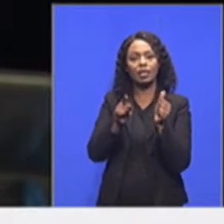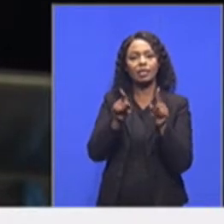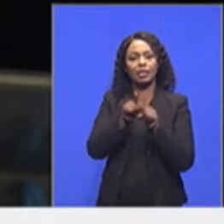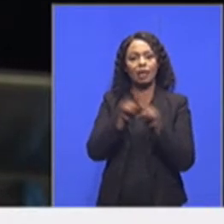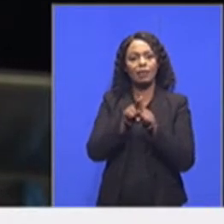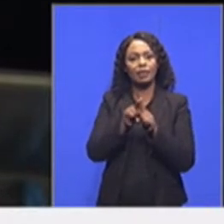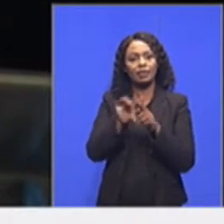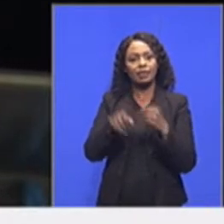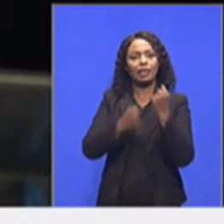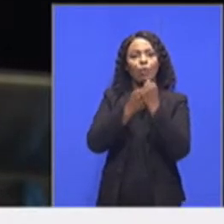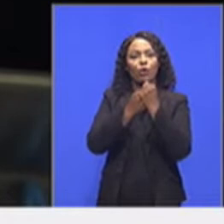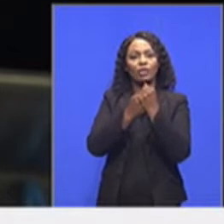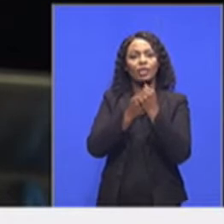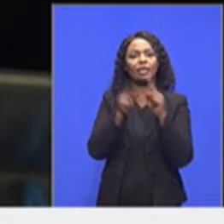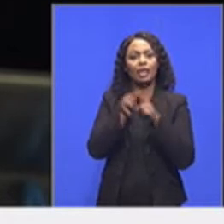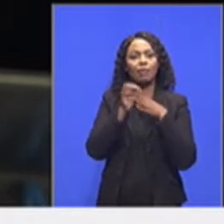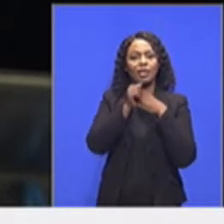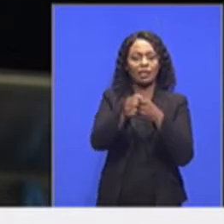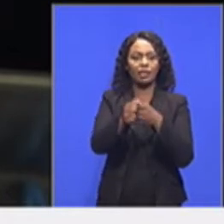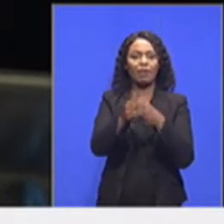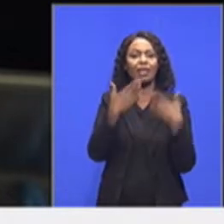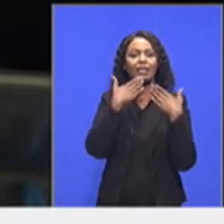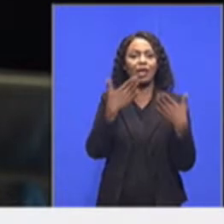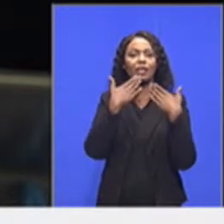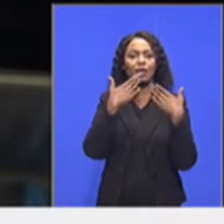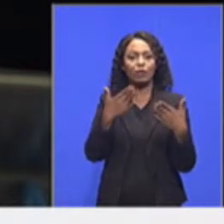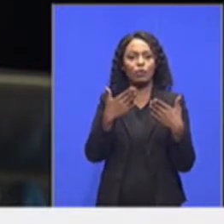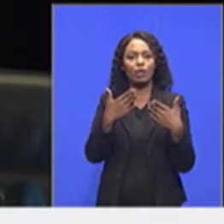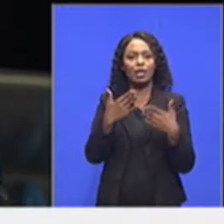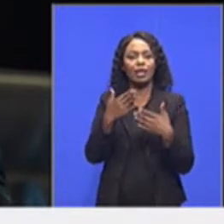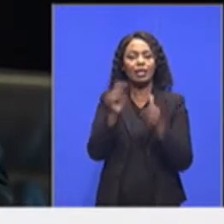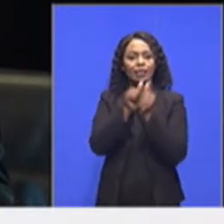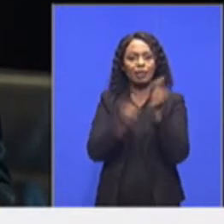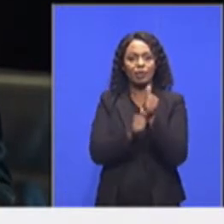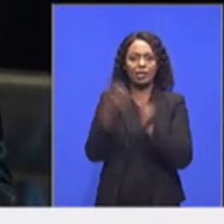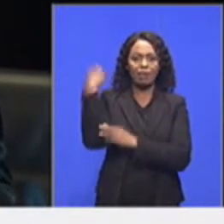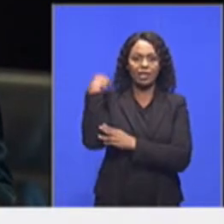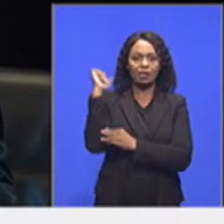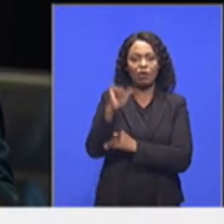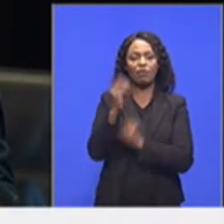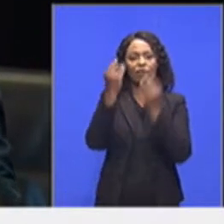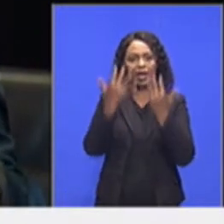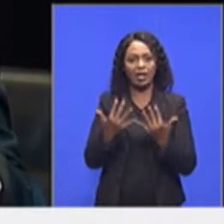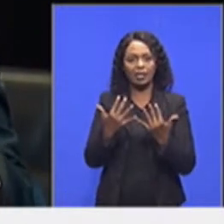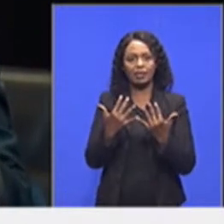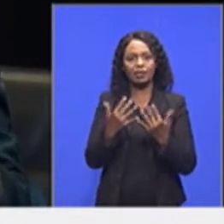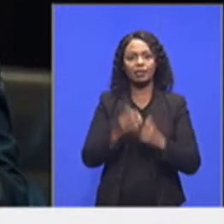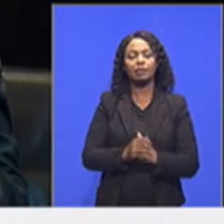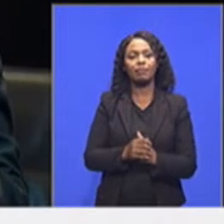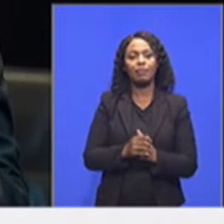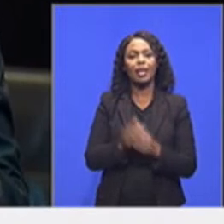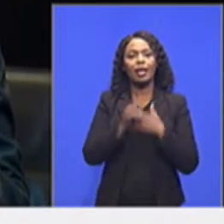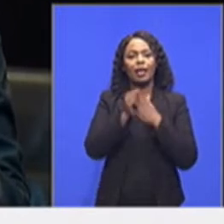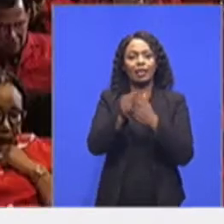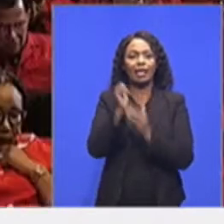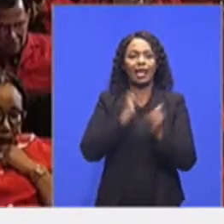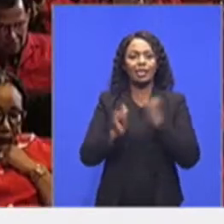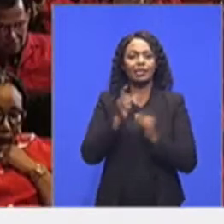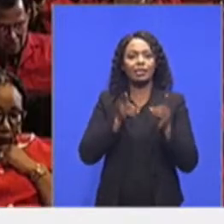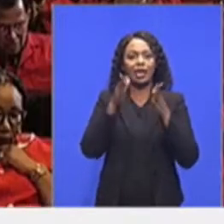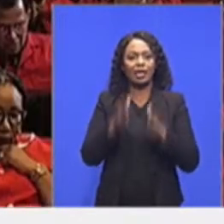leadership. Thank you for the Deputy Minister of Finance and the National Treasury team led by the Acting Director